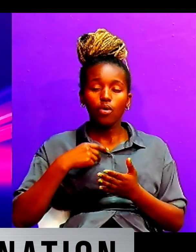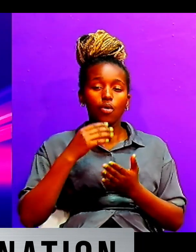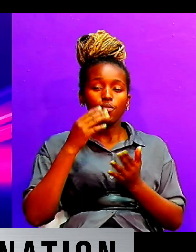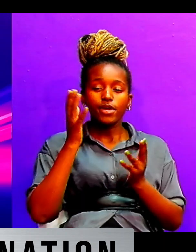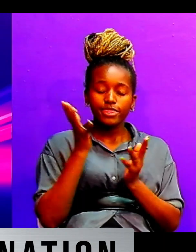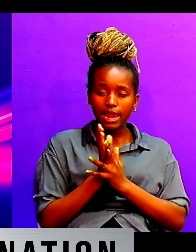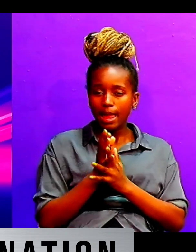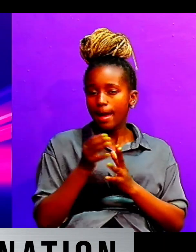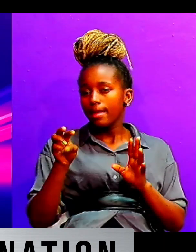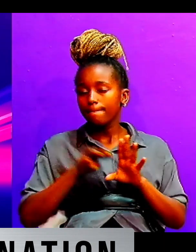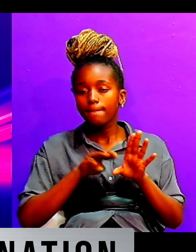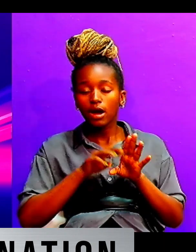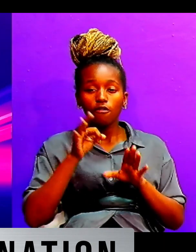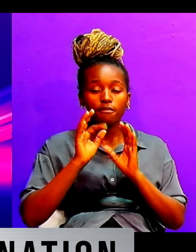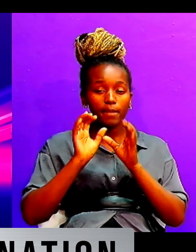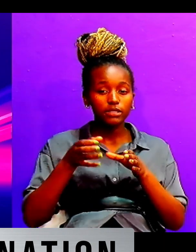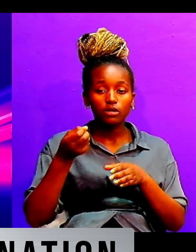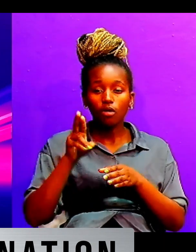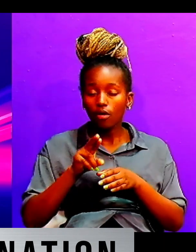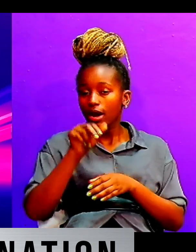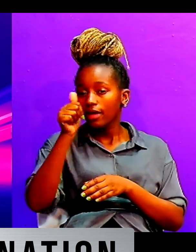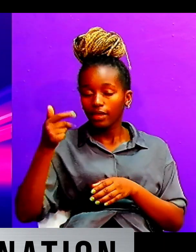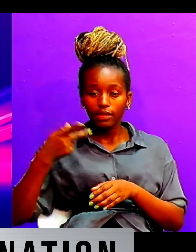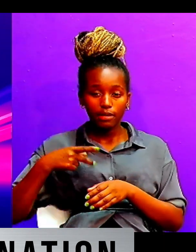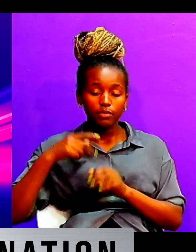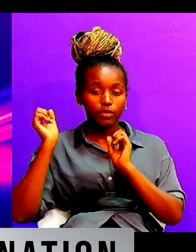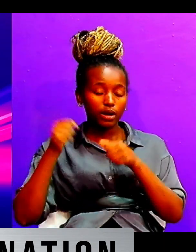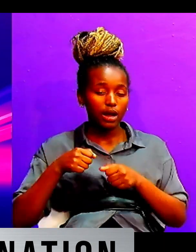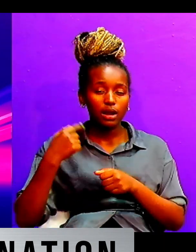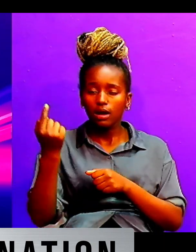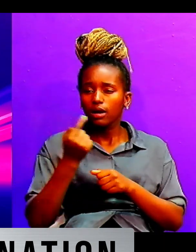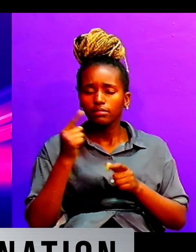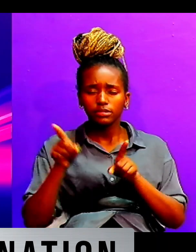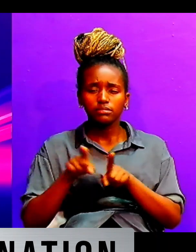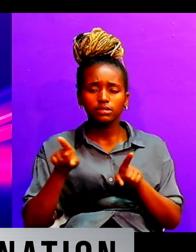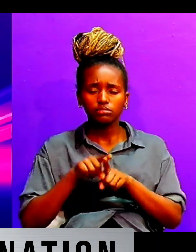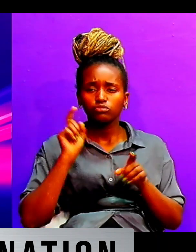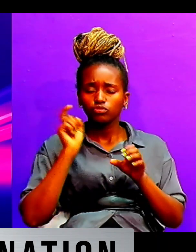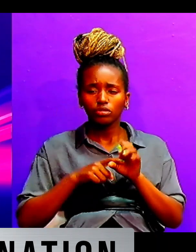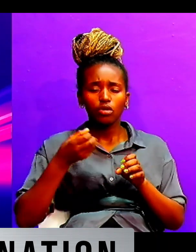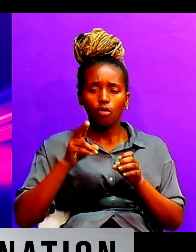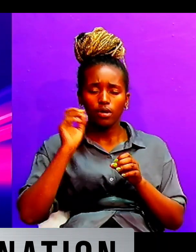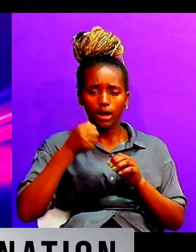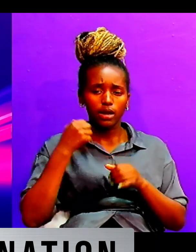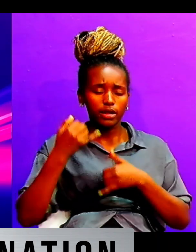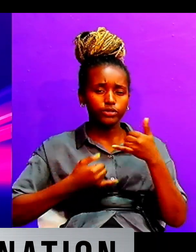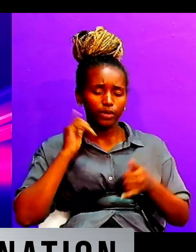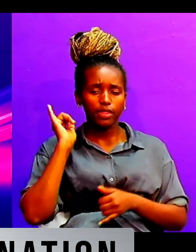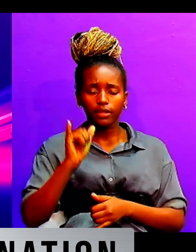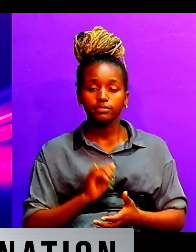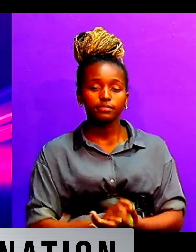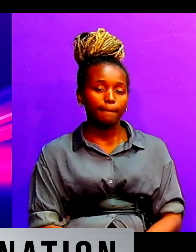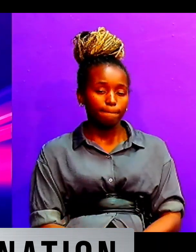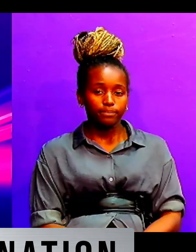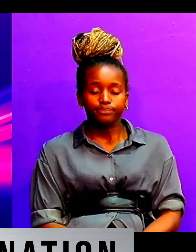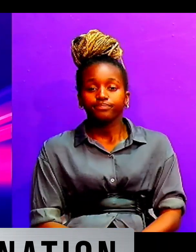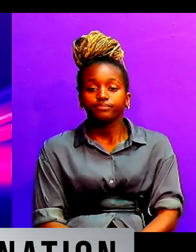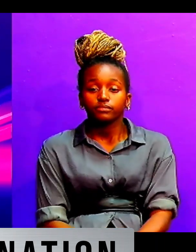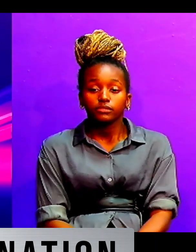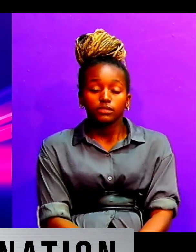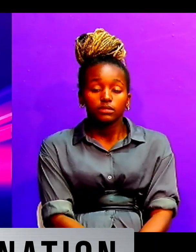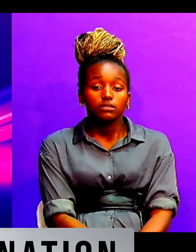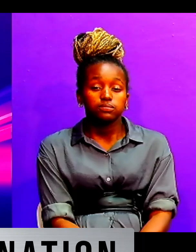political party themselves, they can strive. Even beyond the party, huku hivi mashinani, the grassroots, are we able to